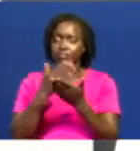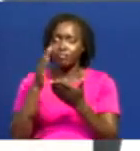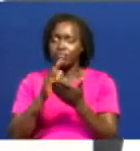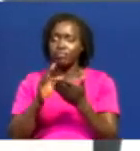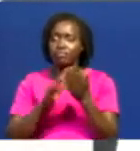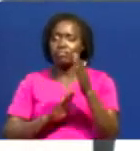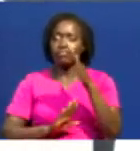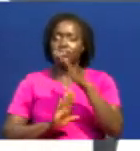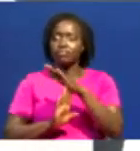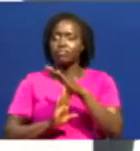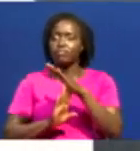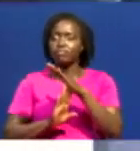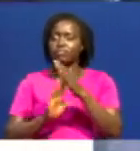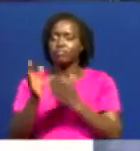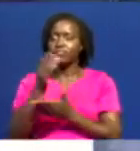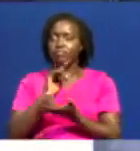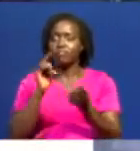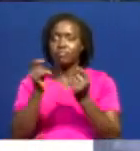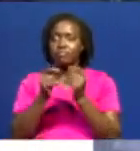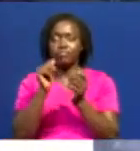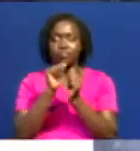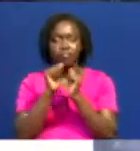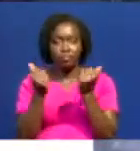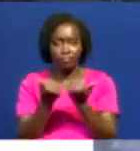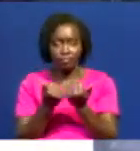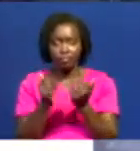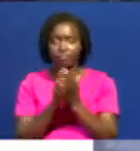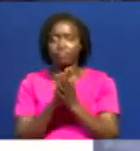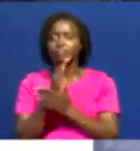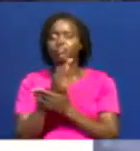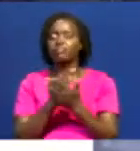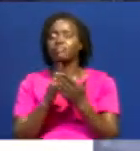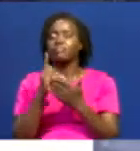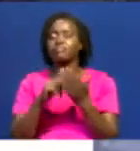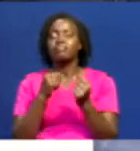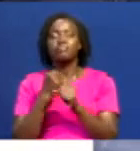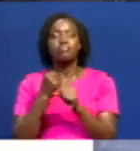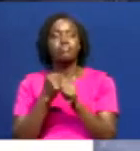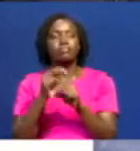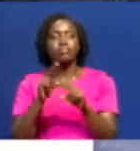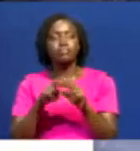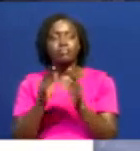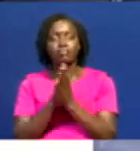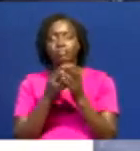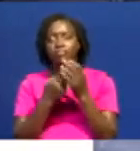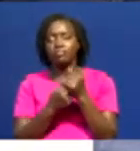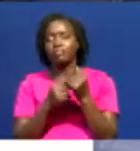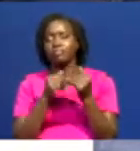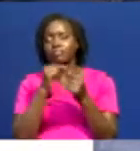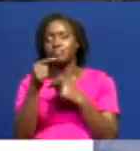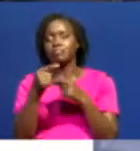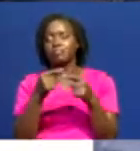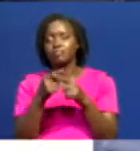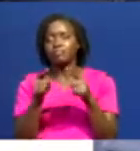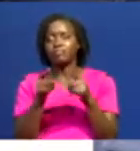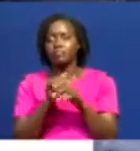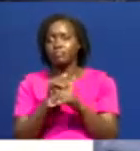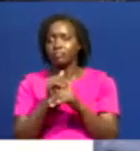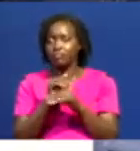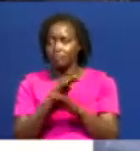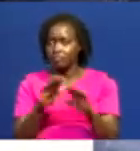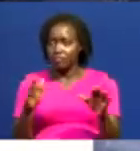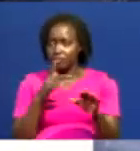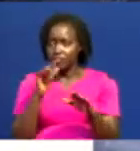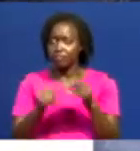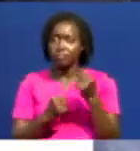bottom-up economic transformation agenda. Part of what we'll work on is how we can partner, not in the short term, but in the long term, so that we